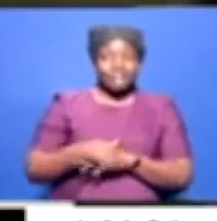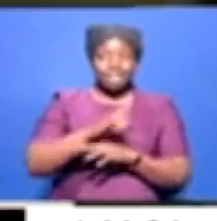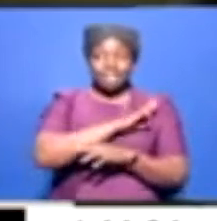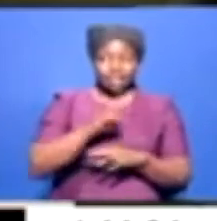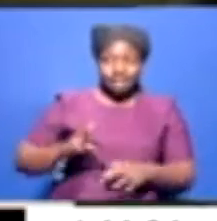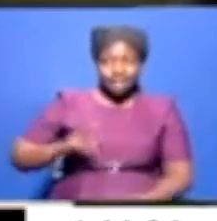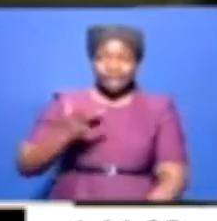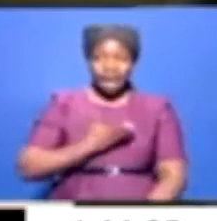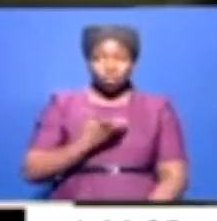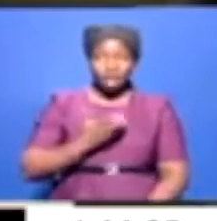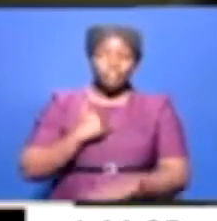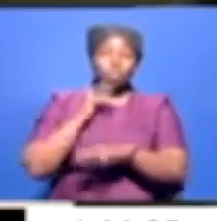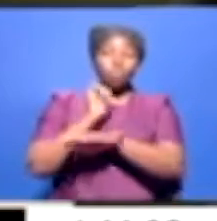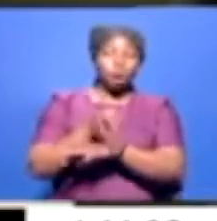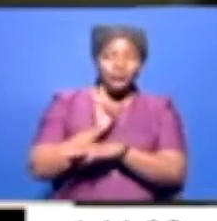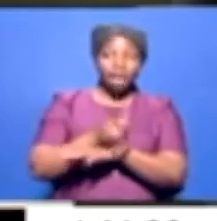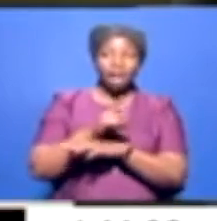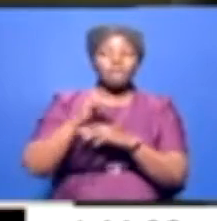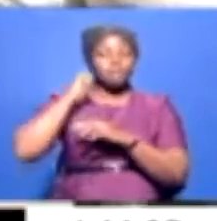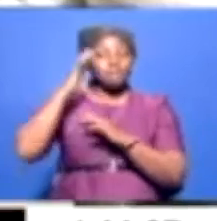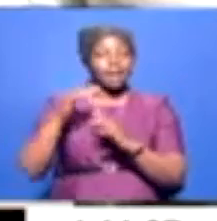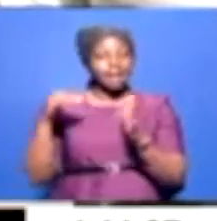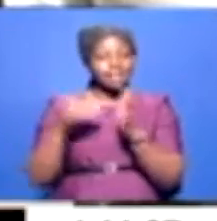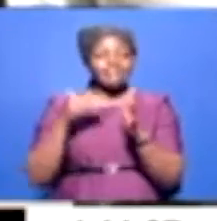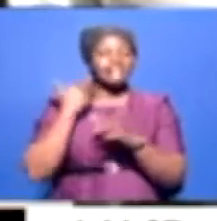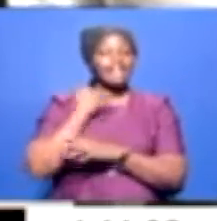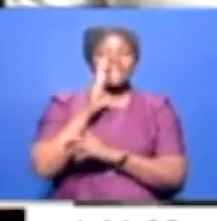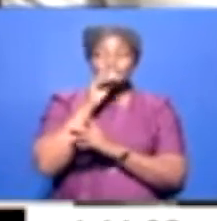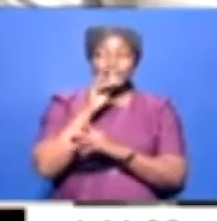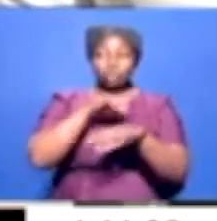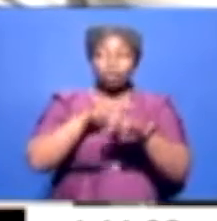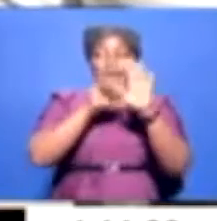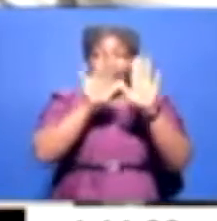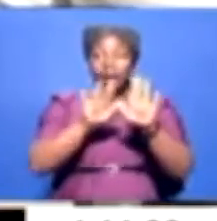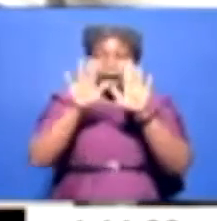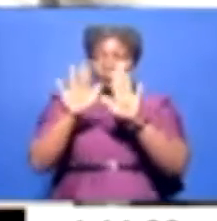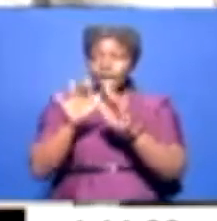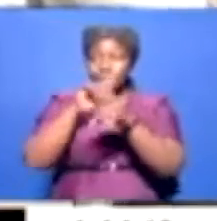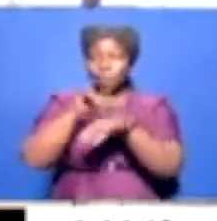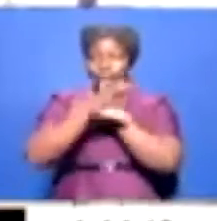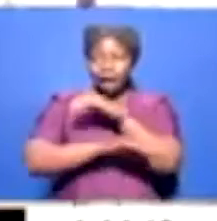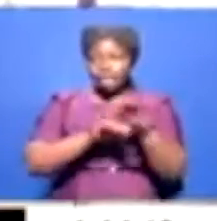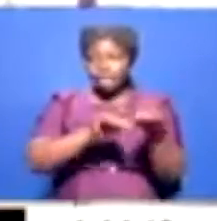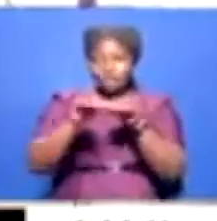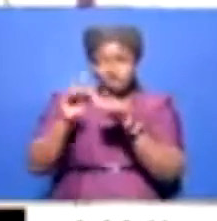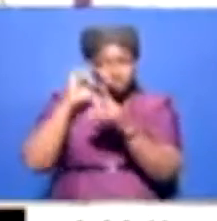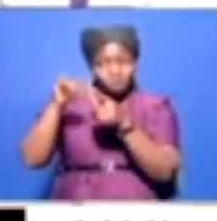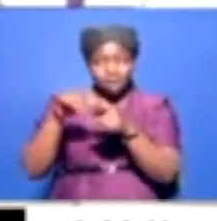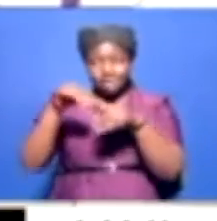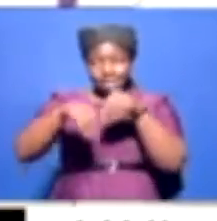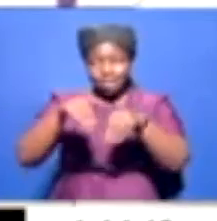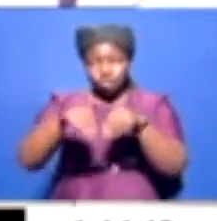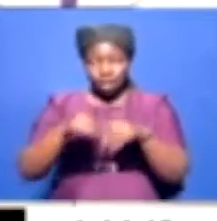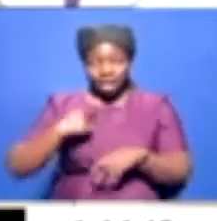against using inflammatory utterances during campaigns as the country gears towards elections. Tunawaomba wakati